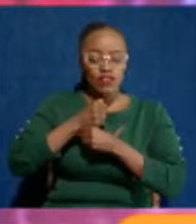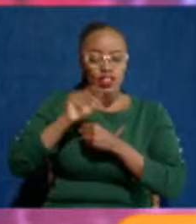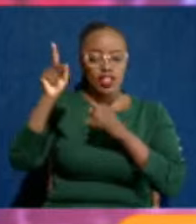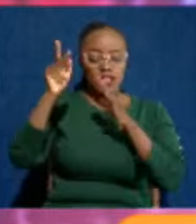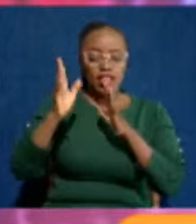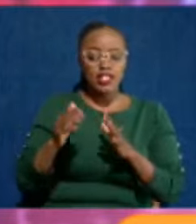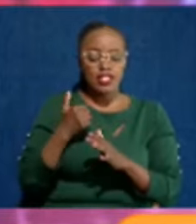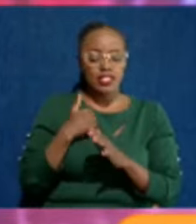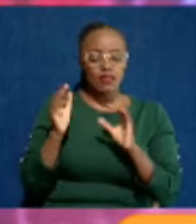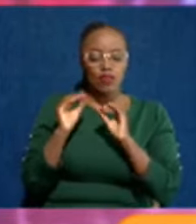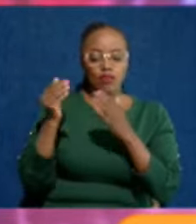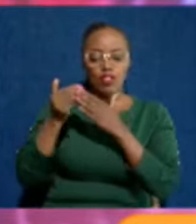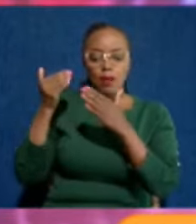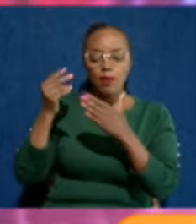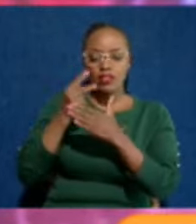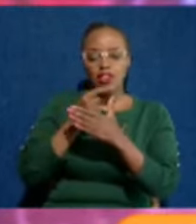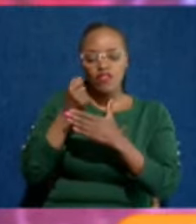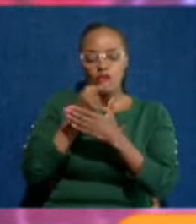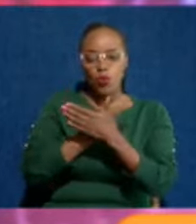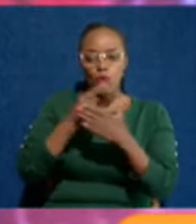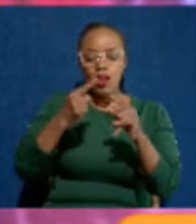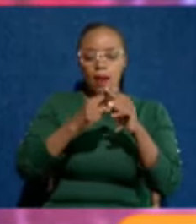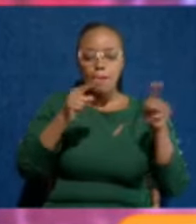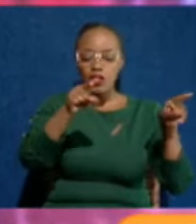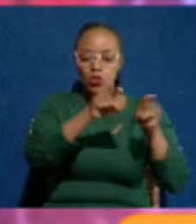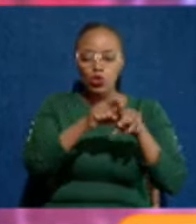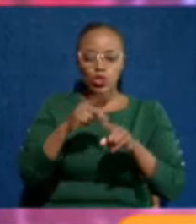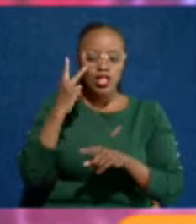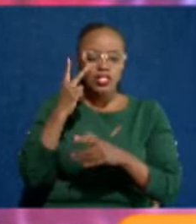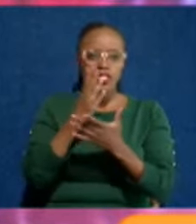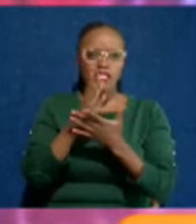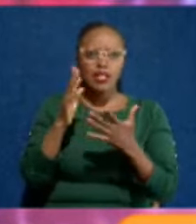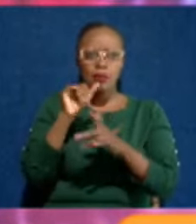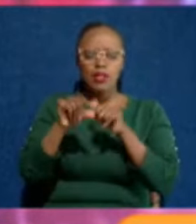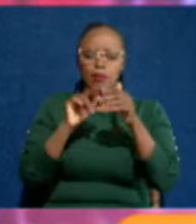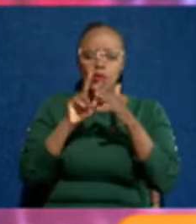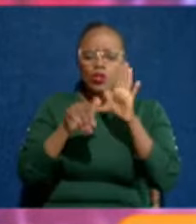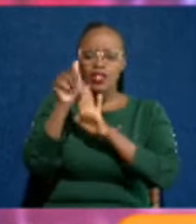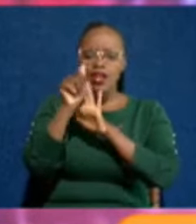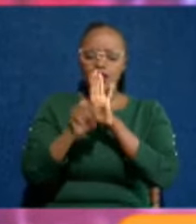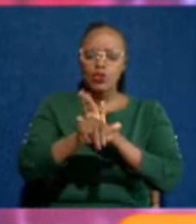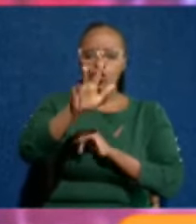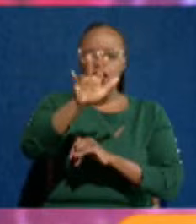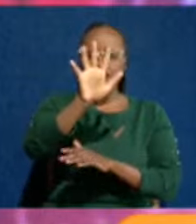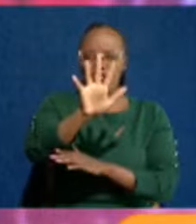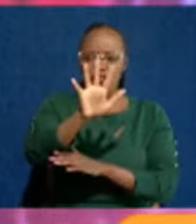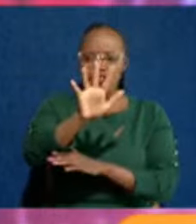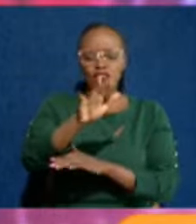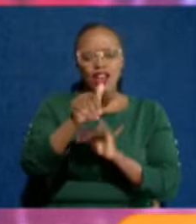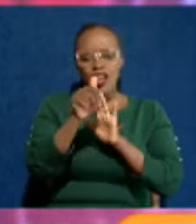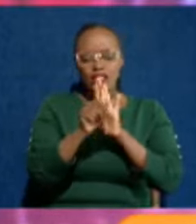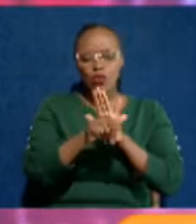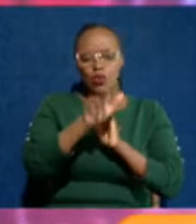may not have had the past few weeks. But also, I said something about Article 35. I meant Article 34, which is on the freedom of the media. Article